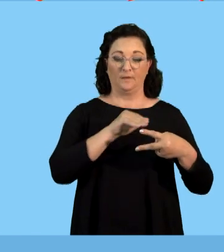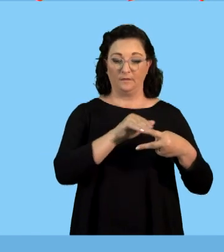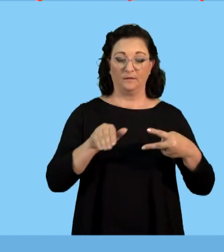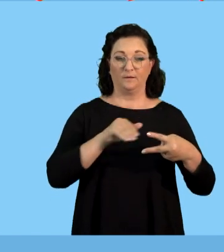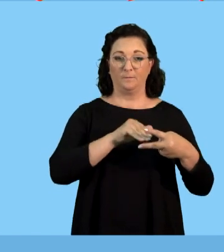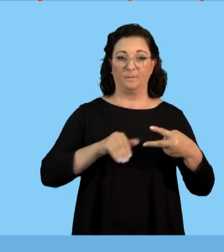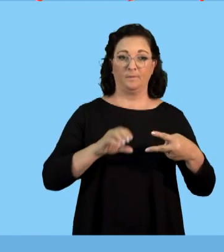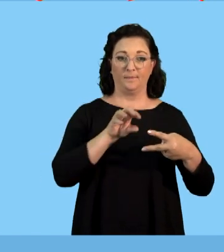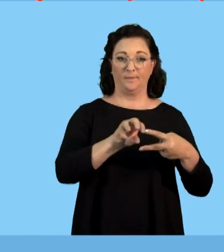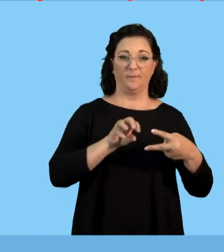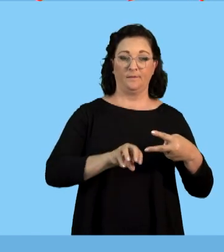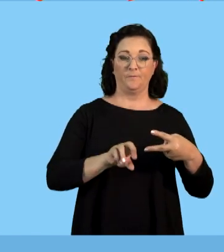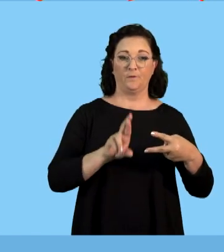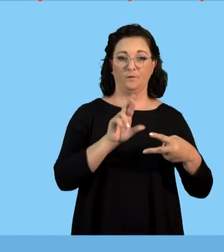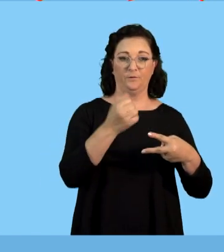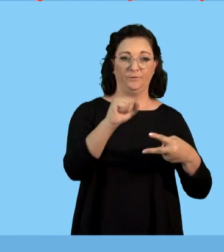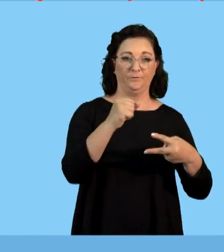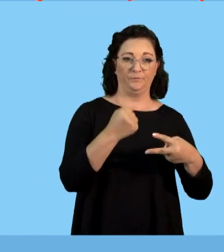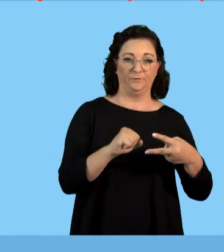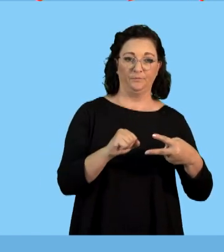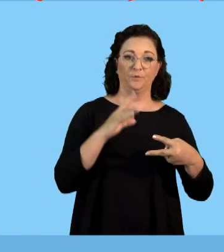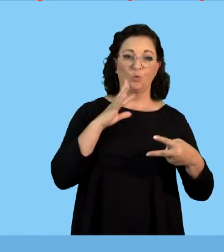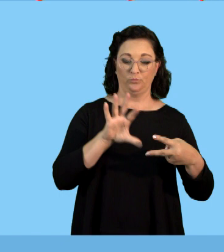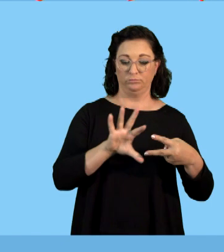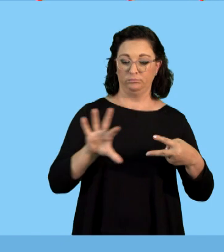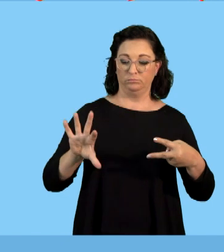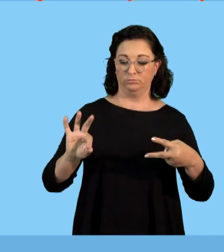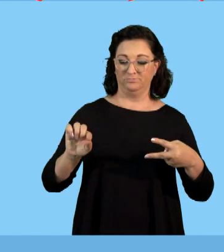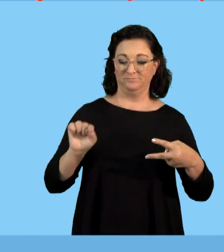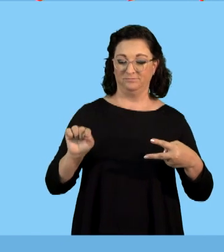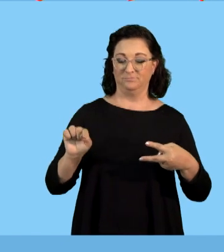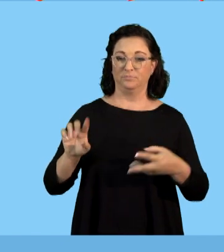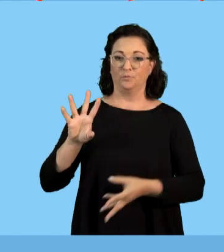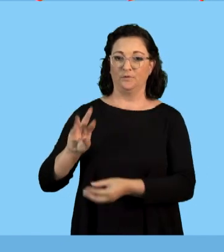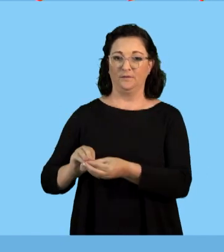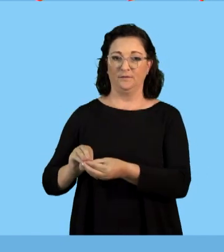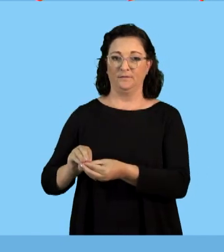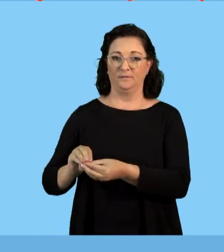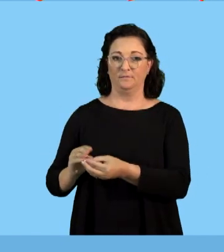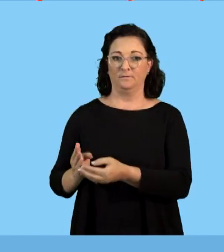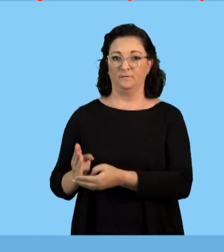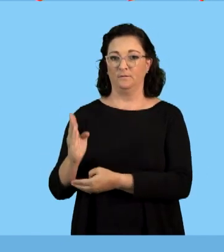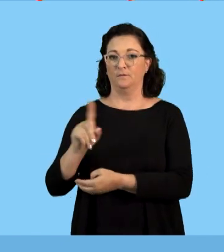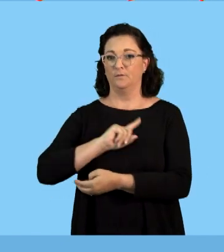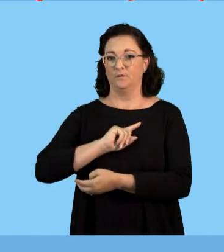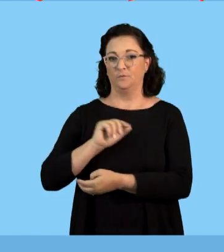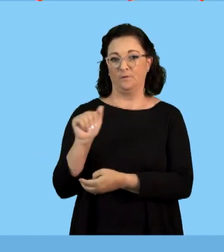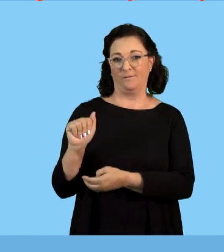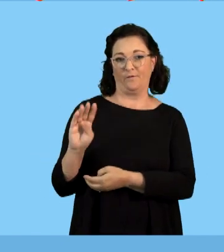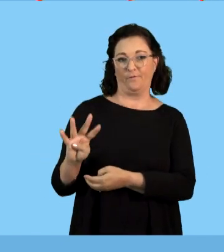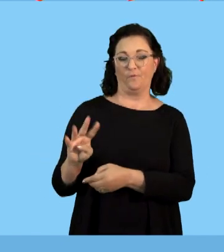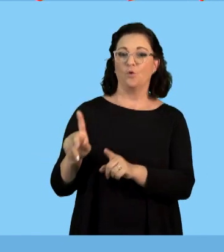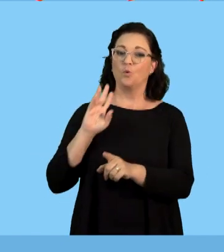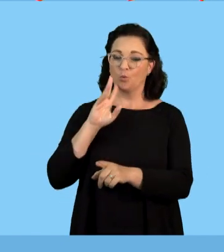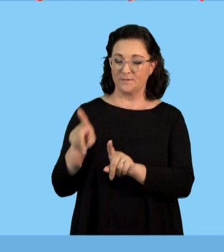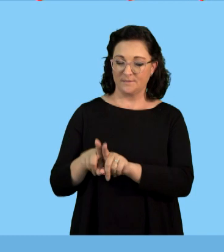two currents passing through those two resistors, they will still add up together here and be equals to the same current that the